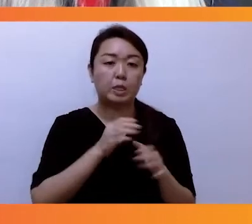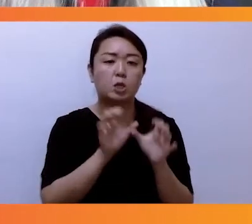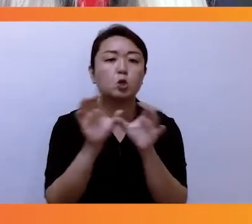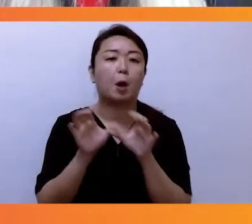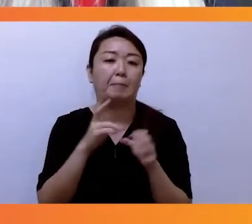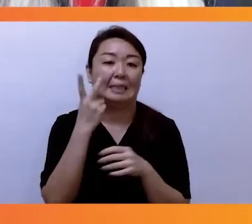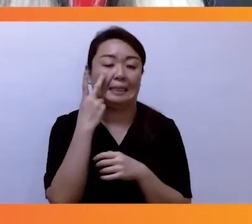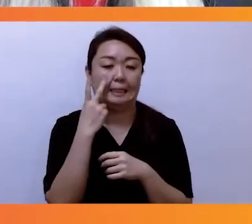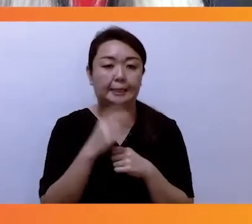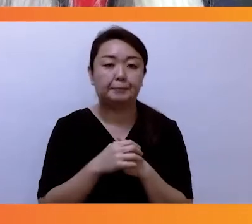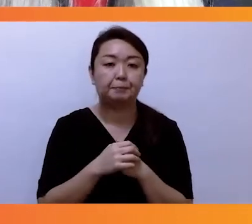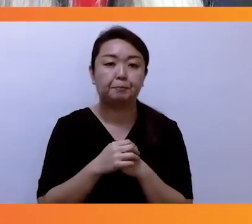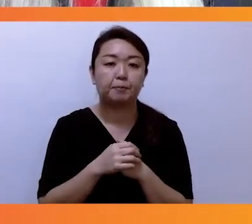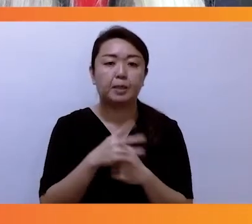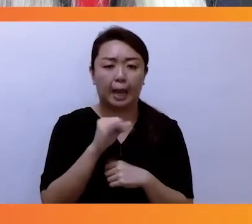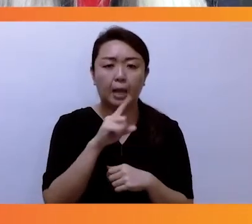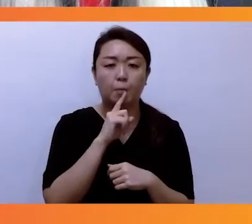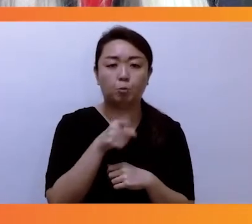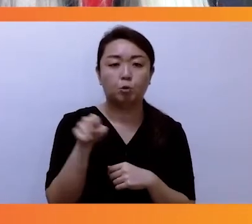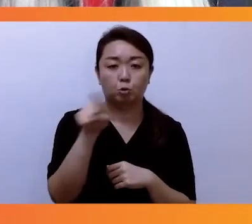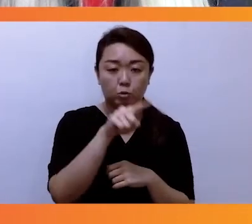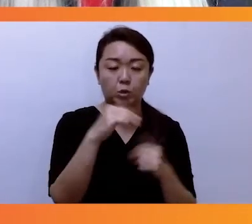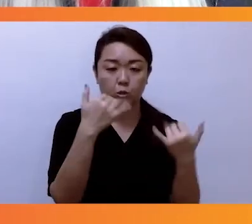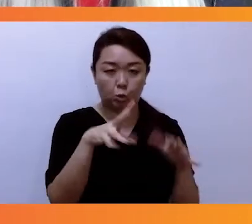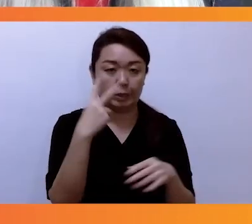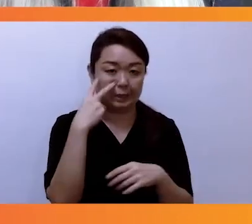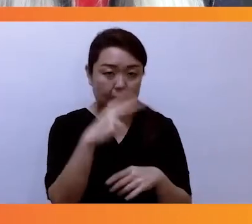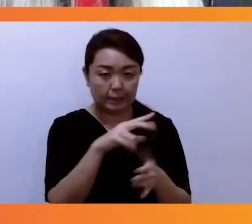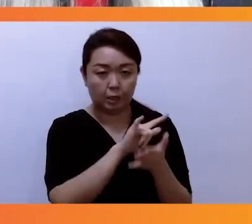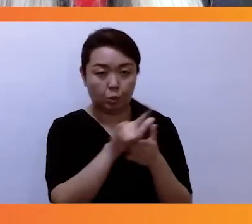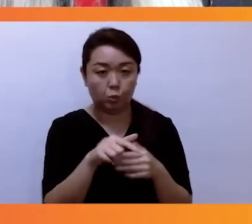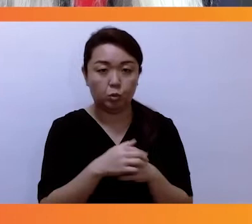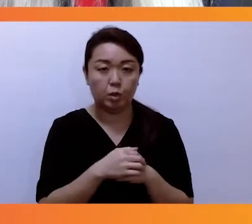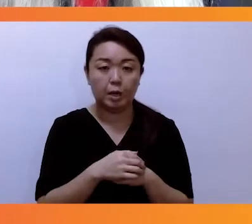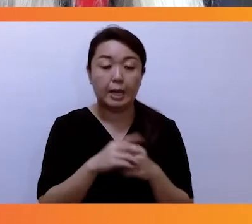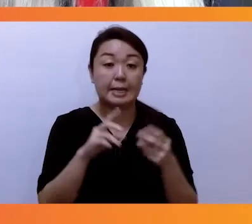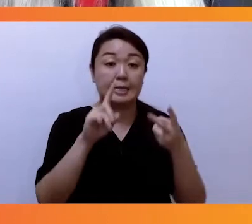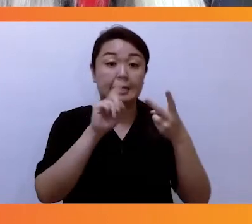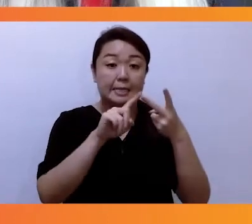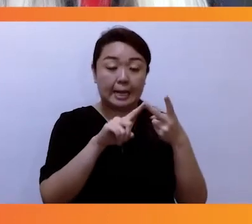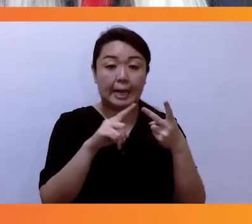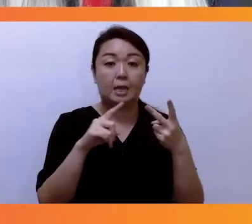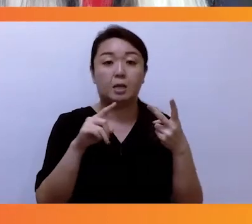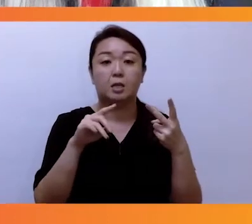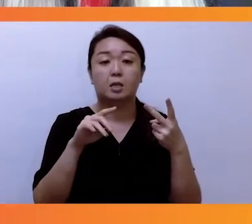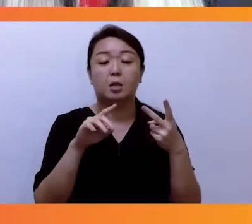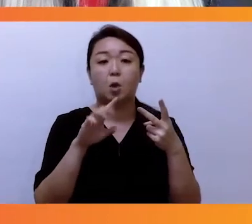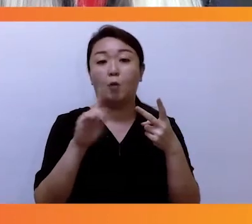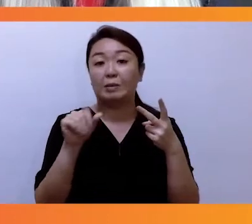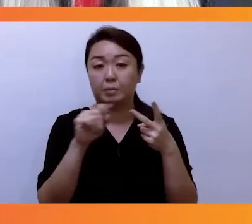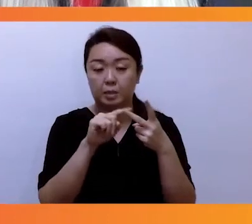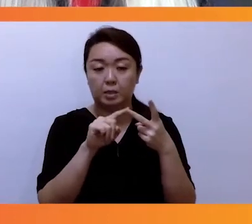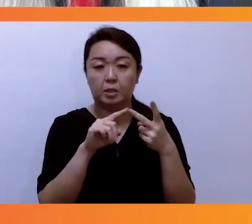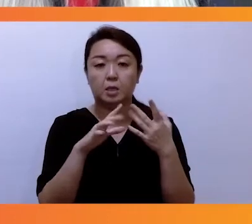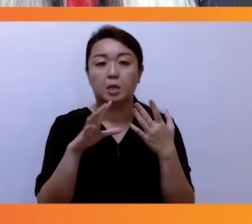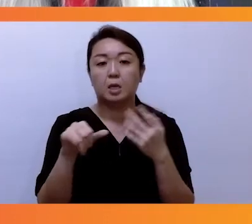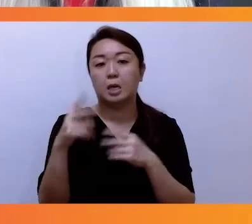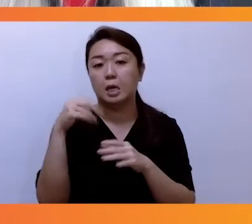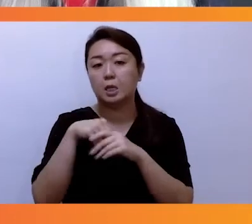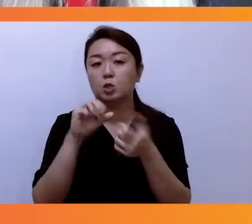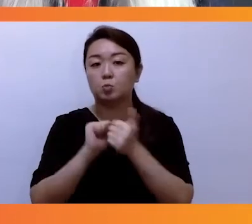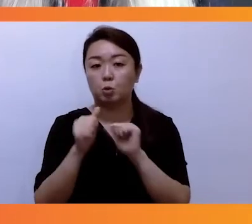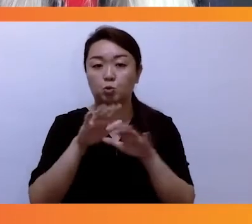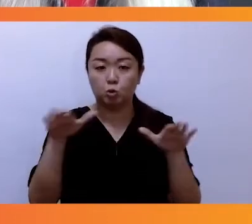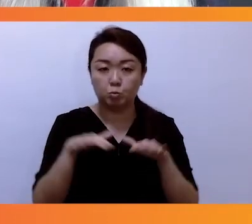that we commonly see. And I'm sure that you're all seeing those. The second area of impairment